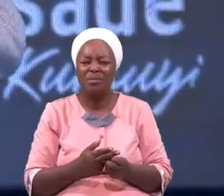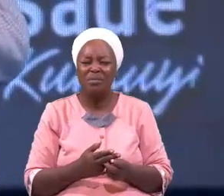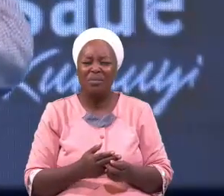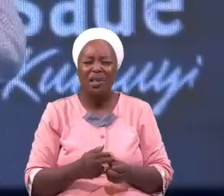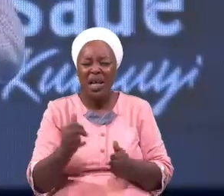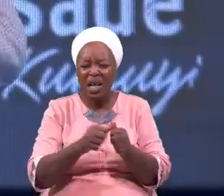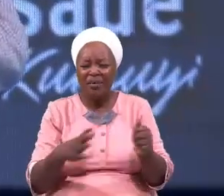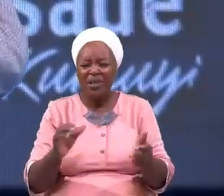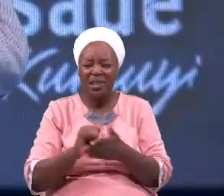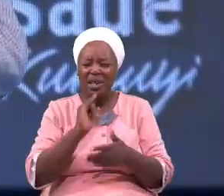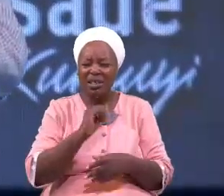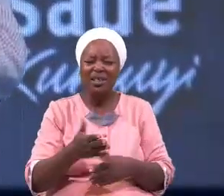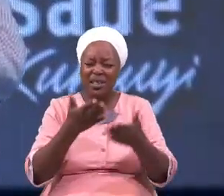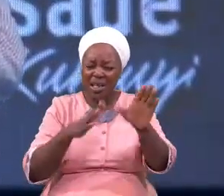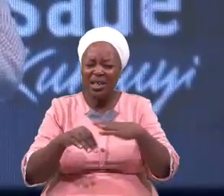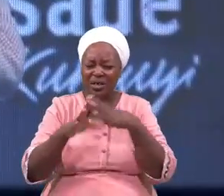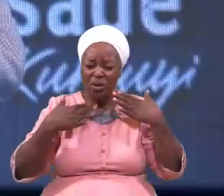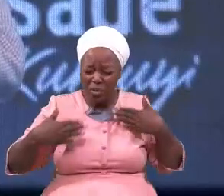Everything that is dead in your body,